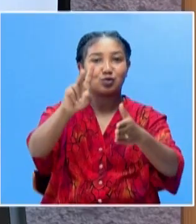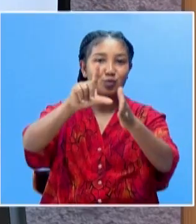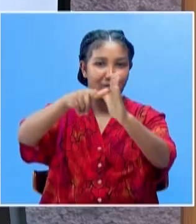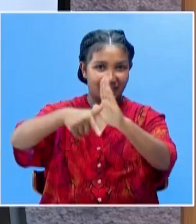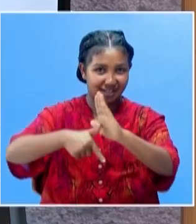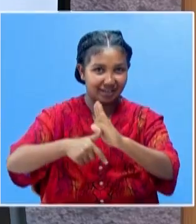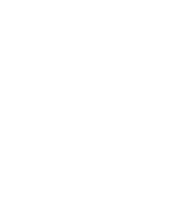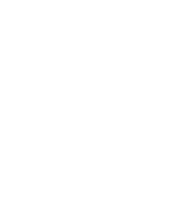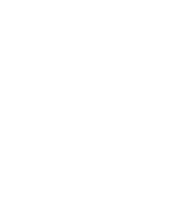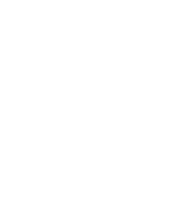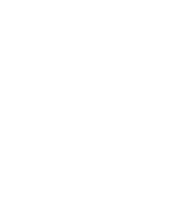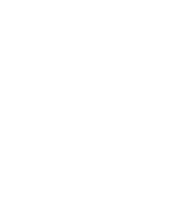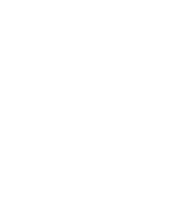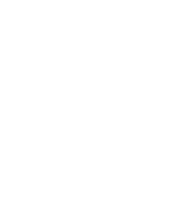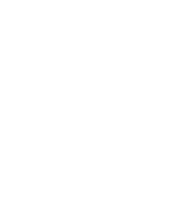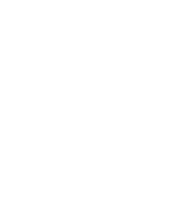minutes for this.